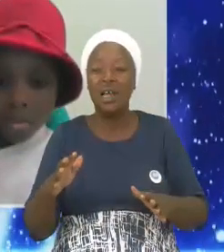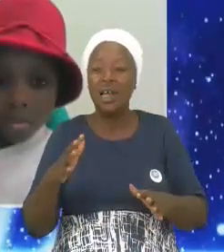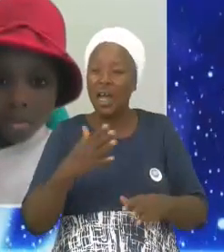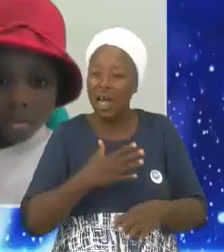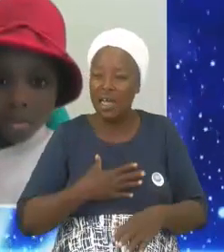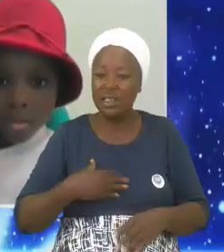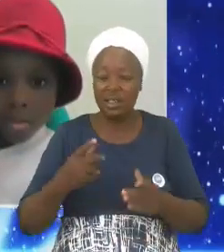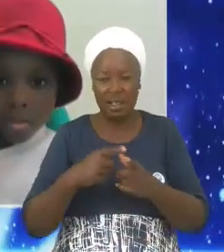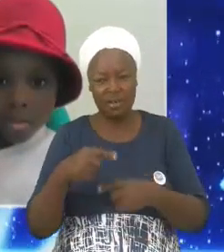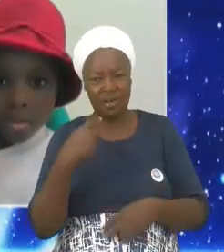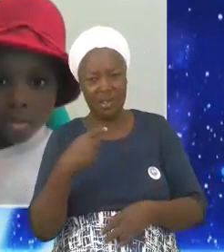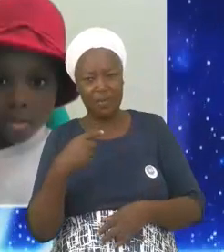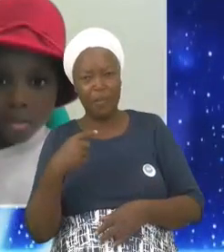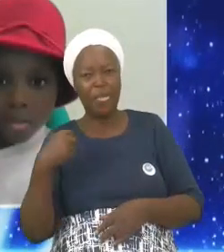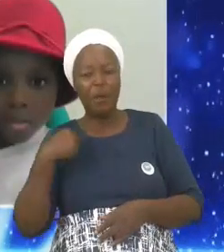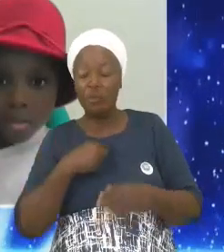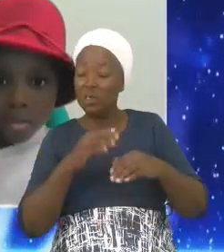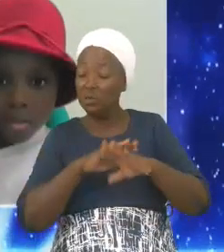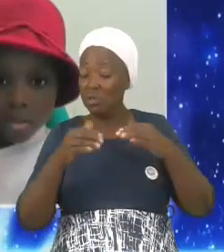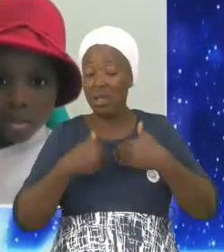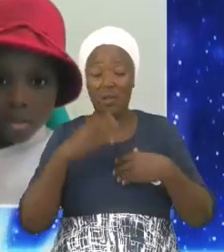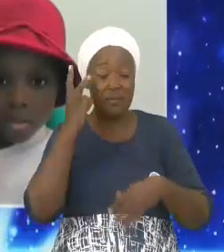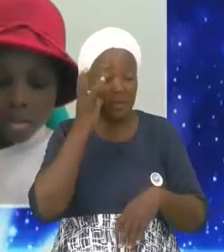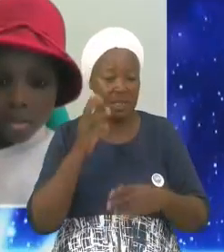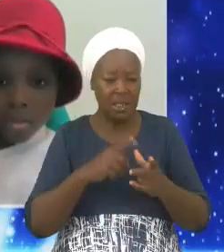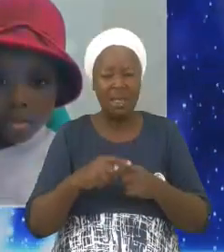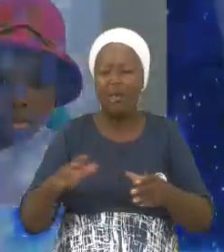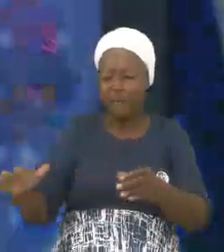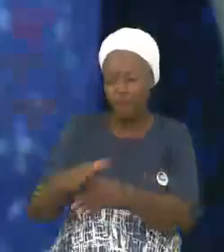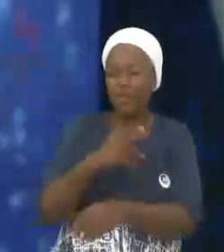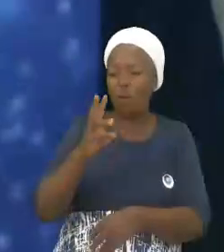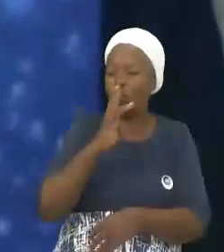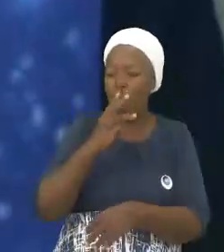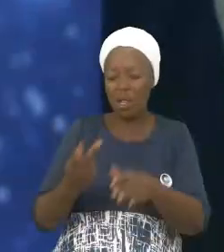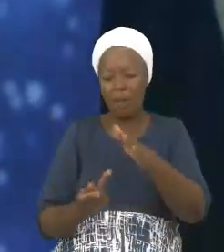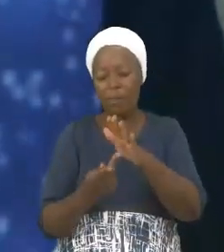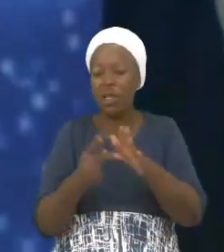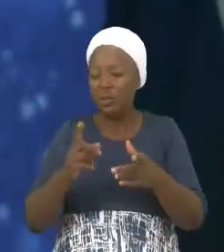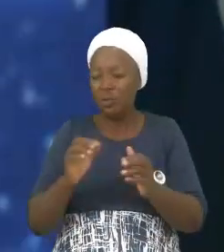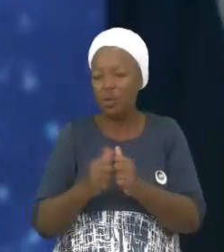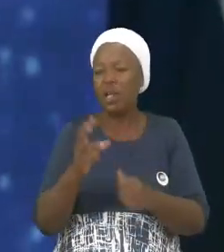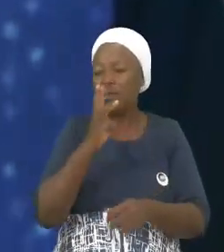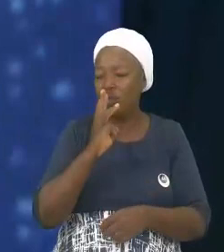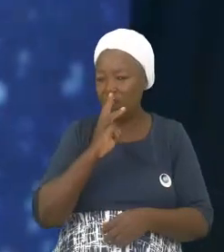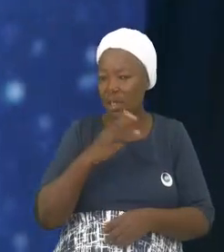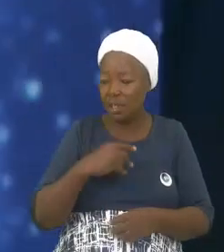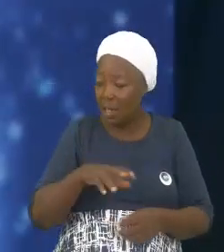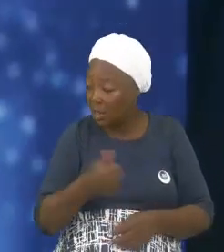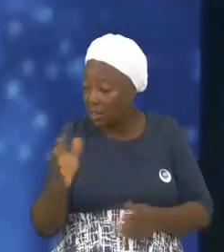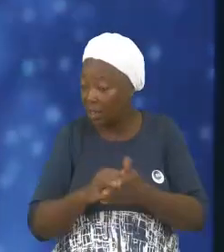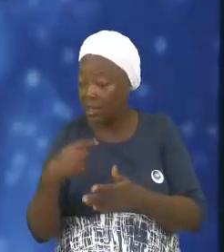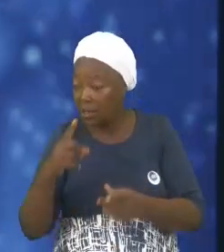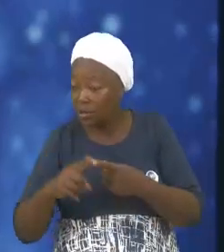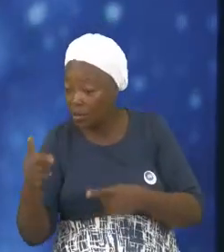see, we have no one. It says, fill the water pots with water. Whatsoever it says unto